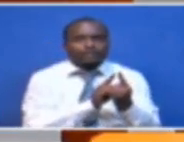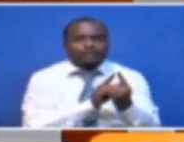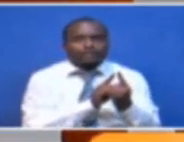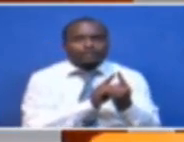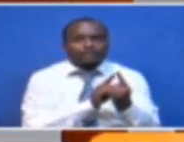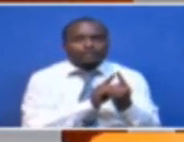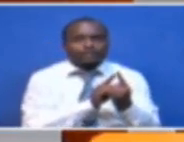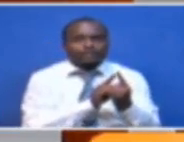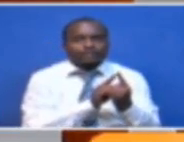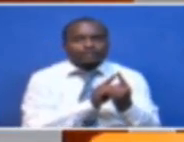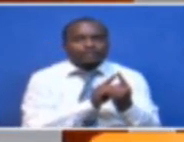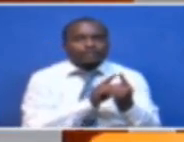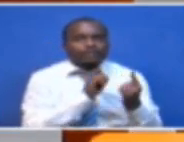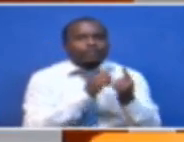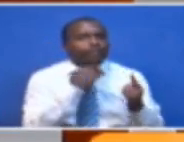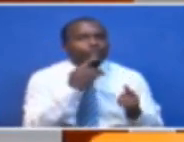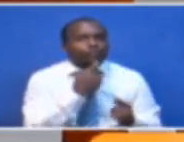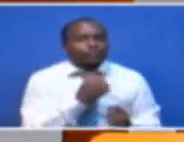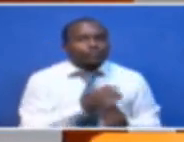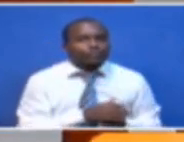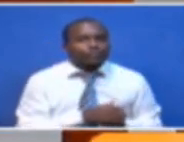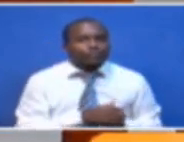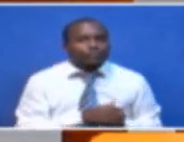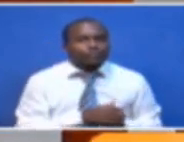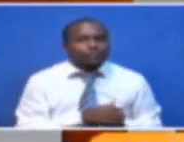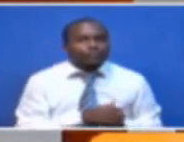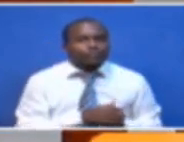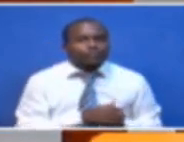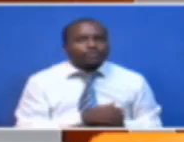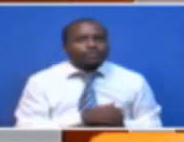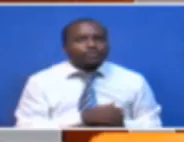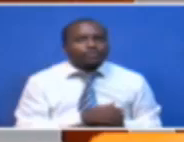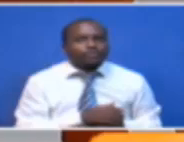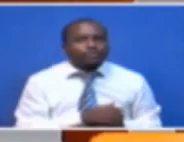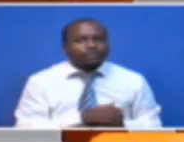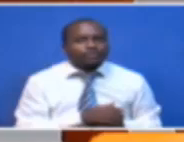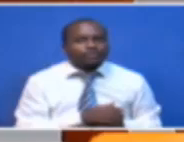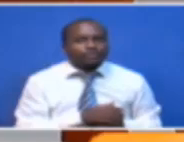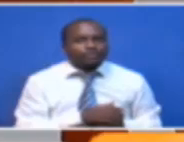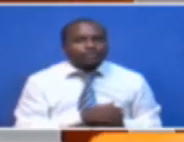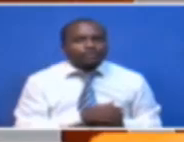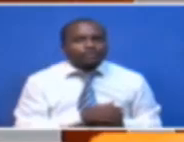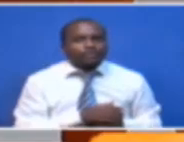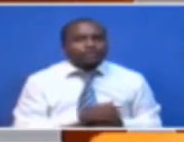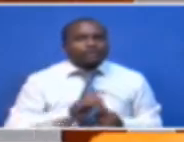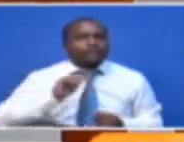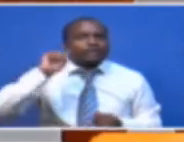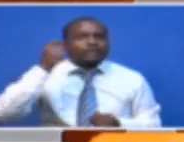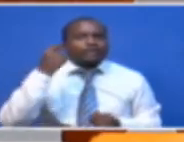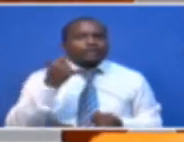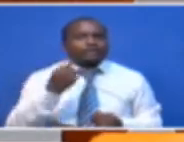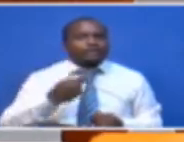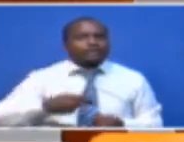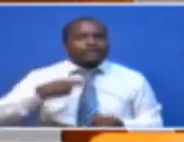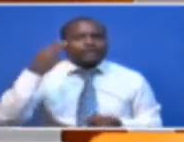Heathrow. Do you know who met me? Tell me. Chandraka Kimalel, Kenya's High Commissioner in London.